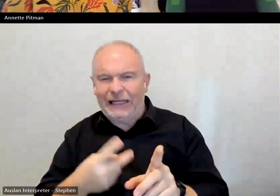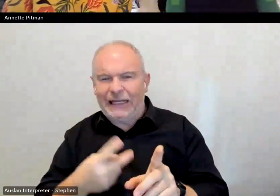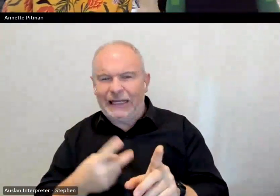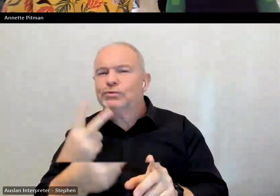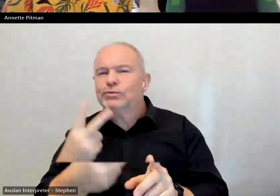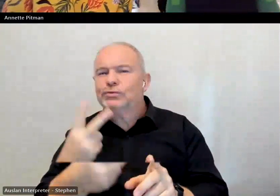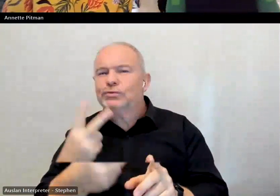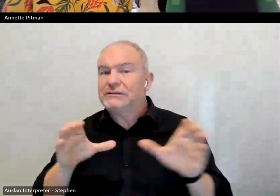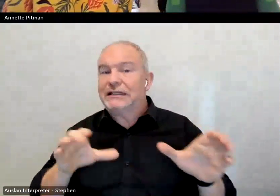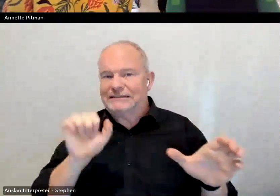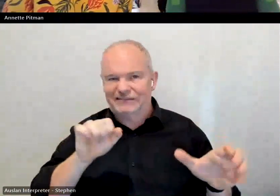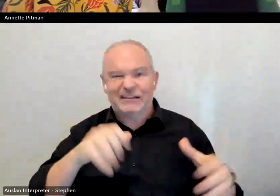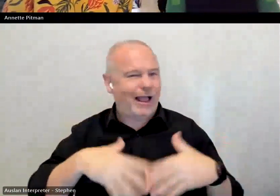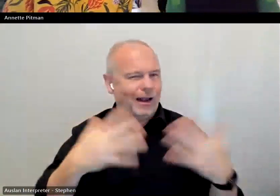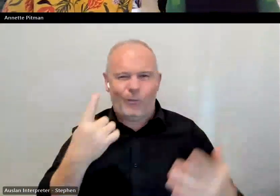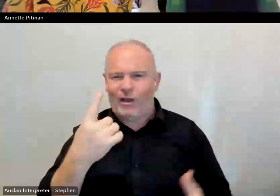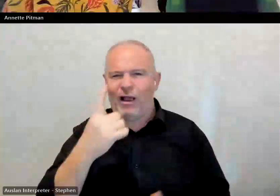yes, it is.